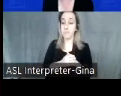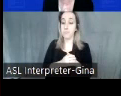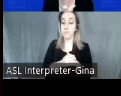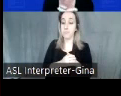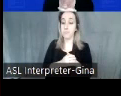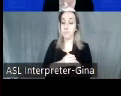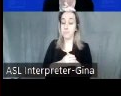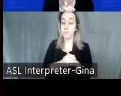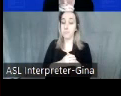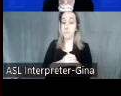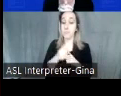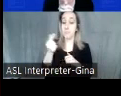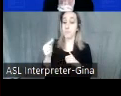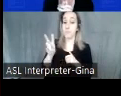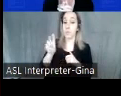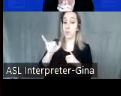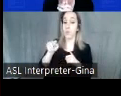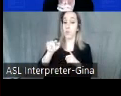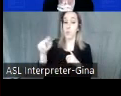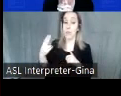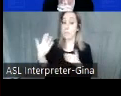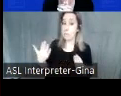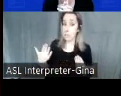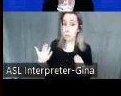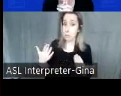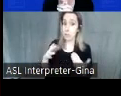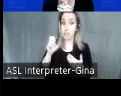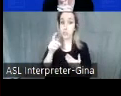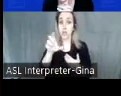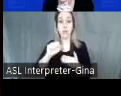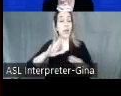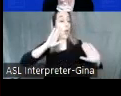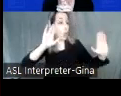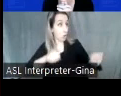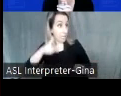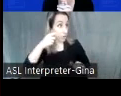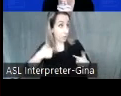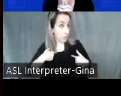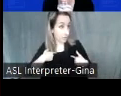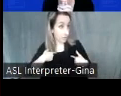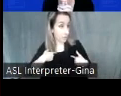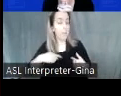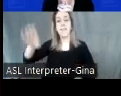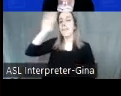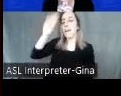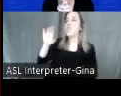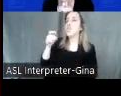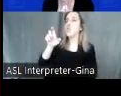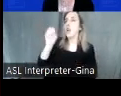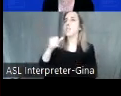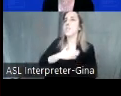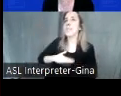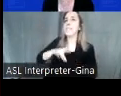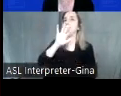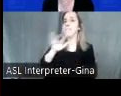Gwyneth with us, or Charles Nye? Yes, hello. Can you hear me okay? Hi, Charles. If you could please state and spell your first and